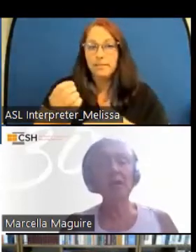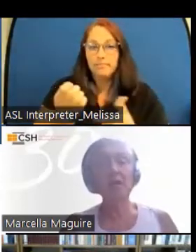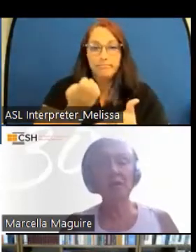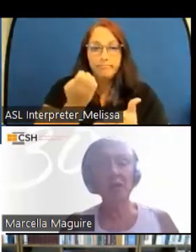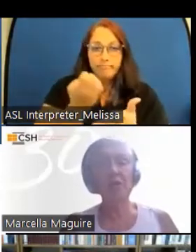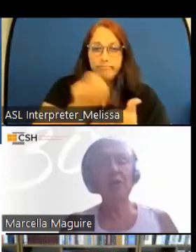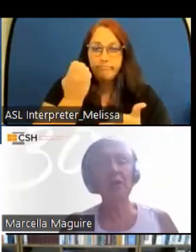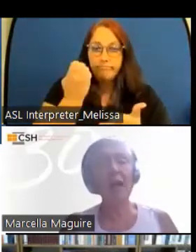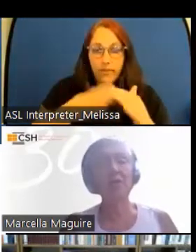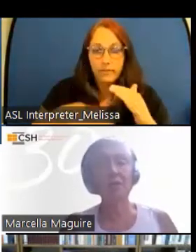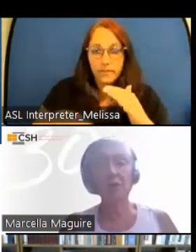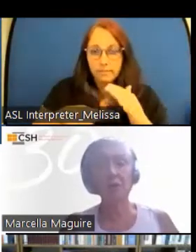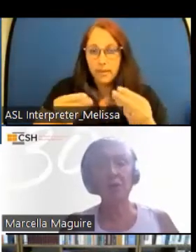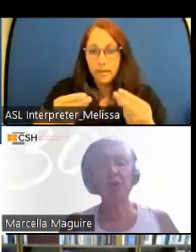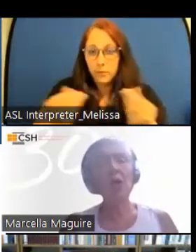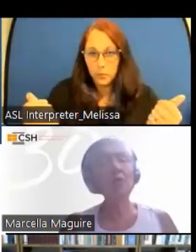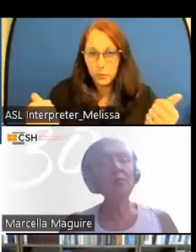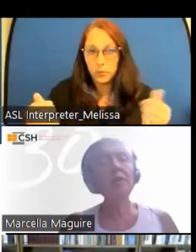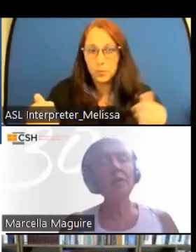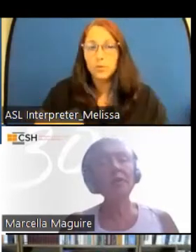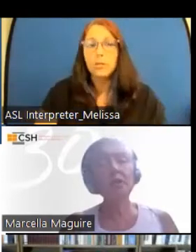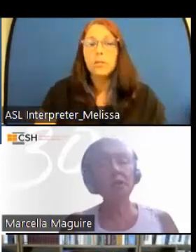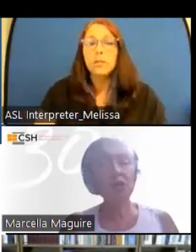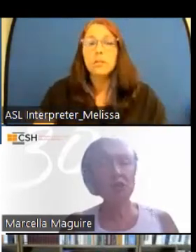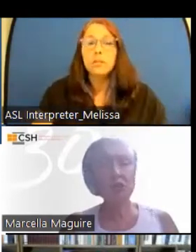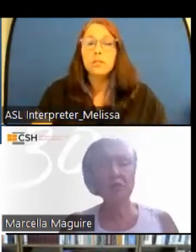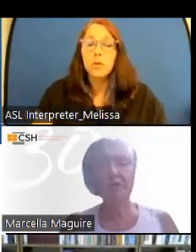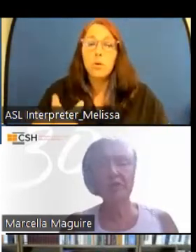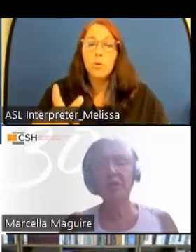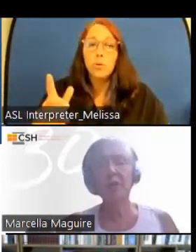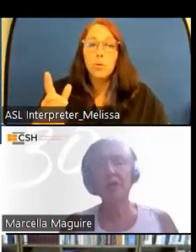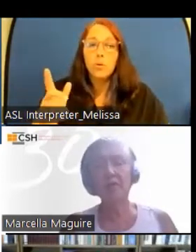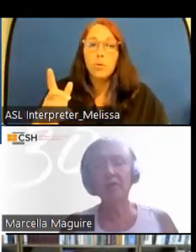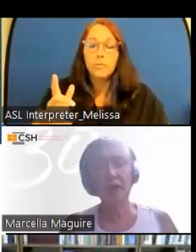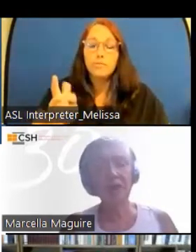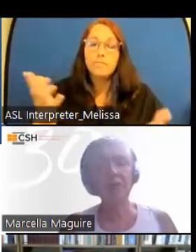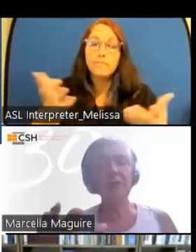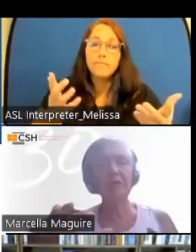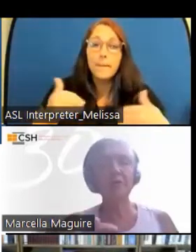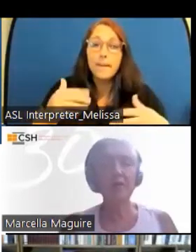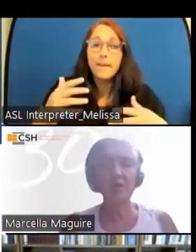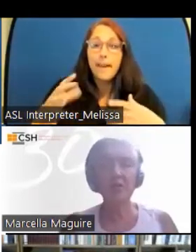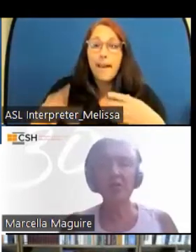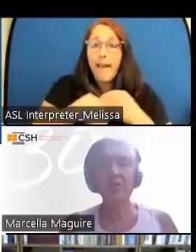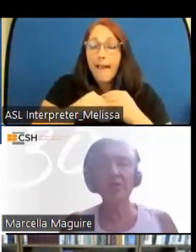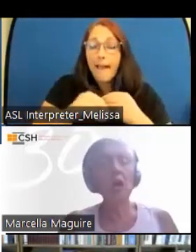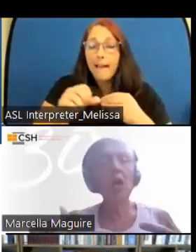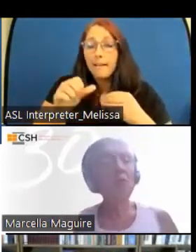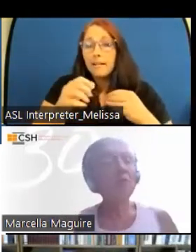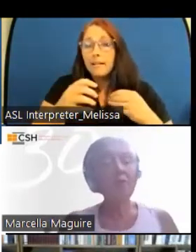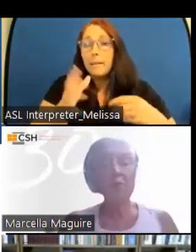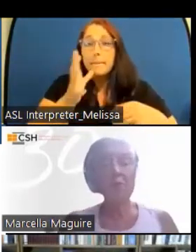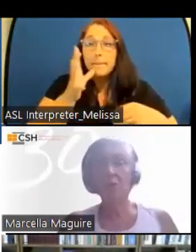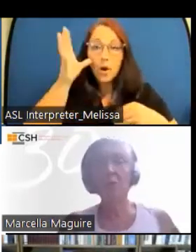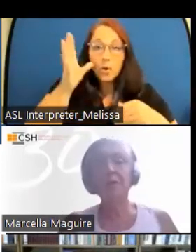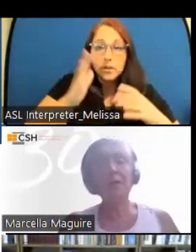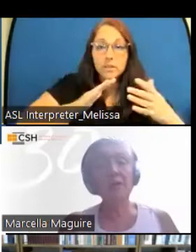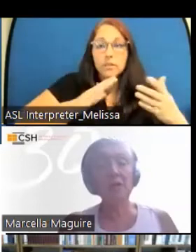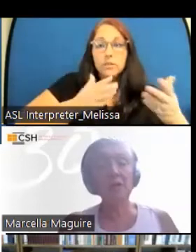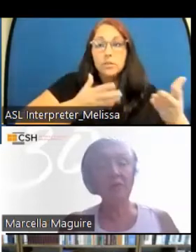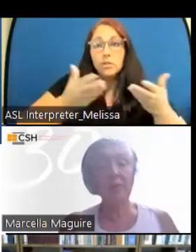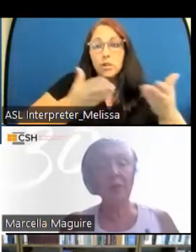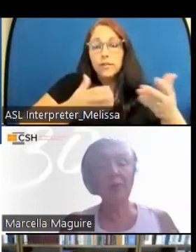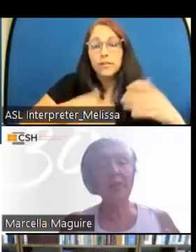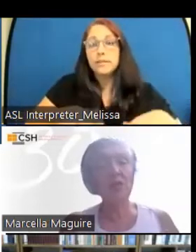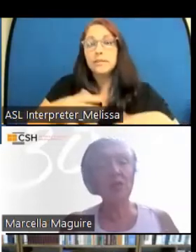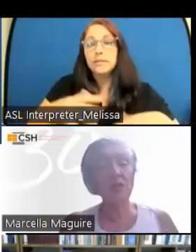they're tenant-centered, they're housing-focused. There may be other additional services, behavioral health services, parenting services. Different programs may target